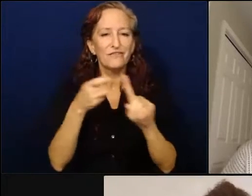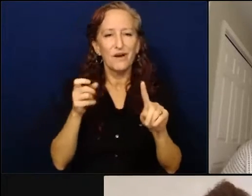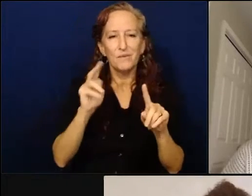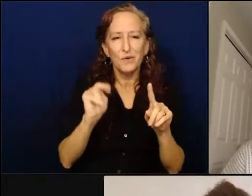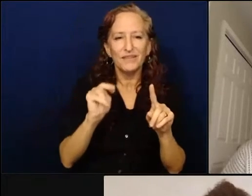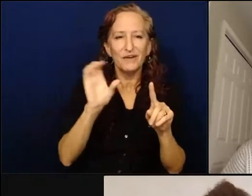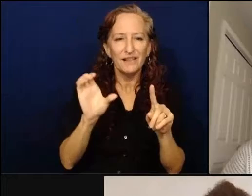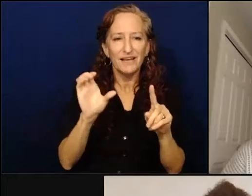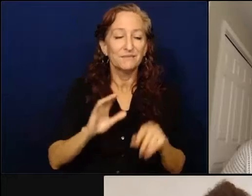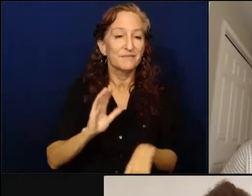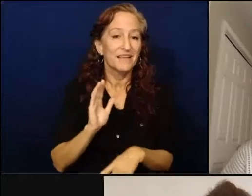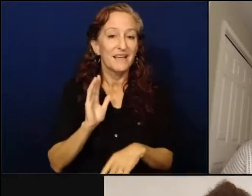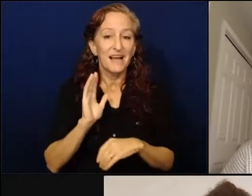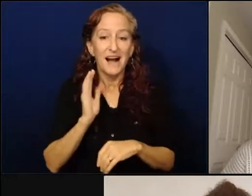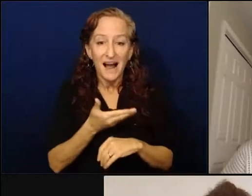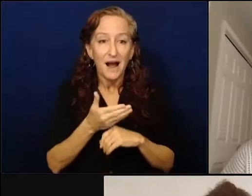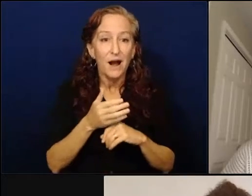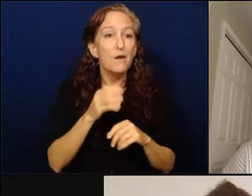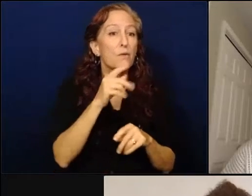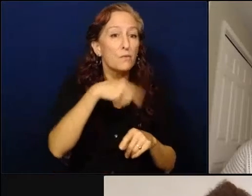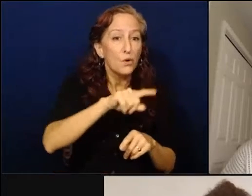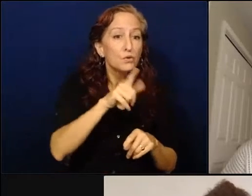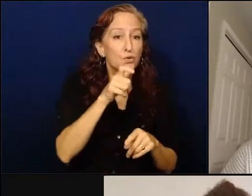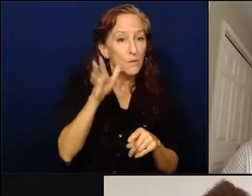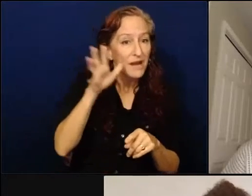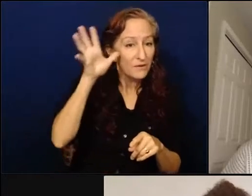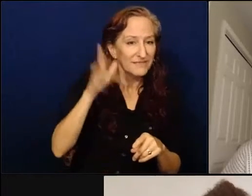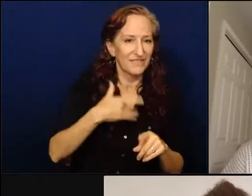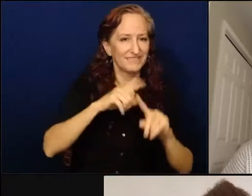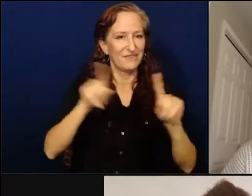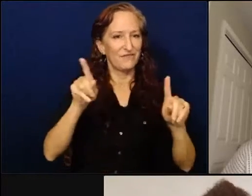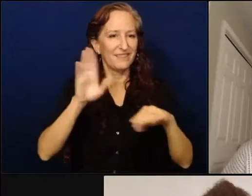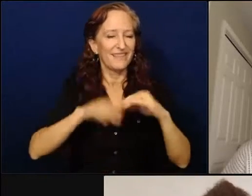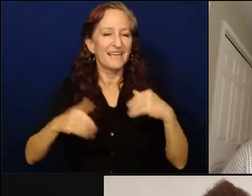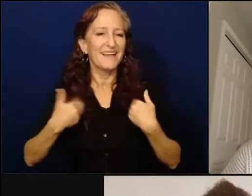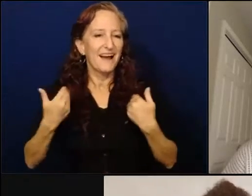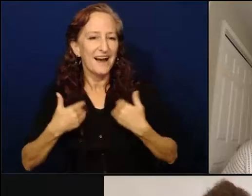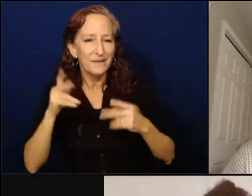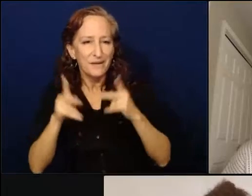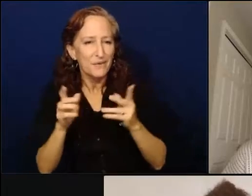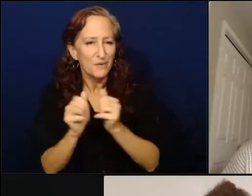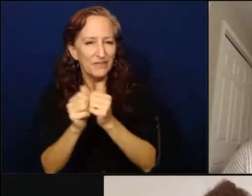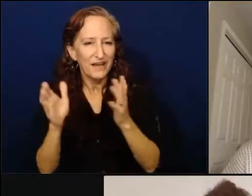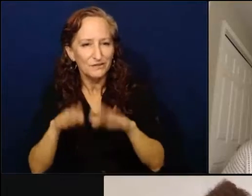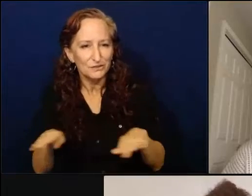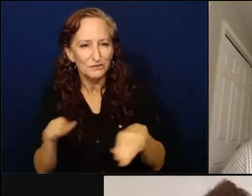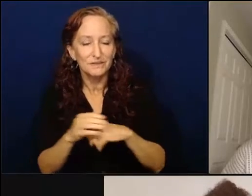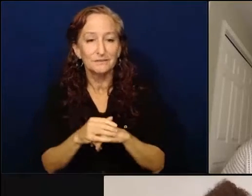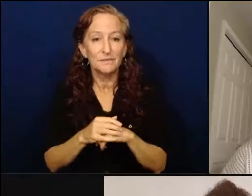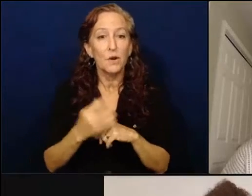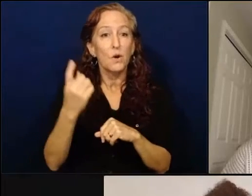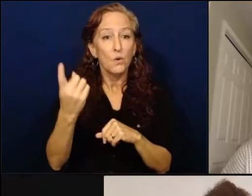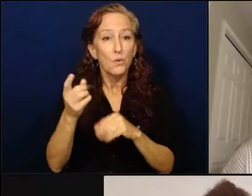than people who aren't parents, or younger single people who are, in the case of one employee I know of, taking